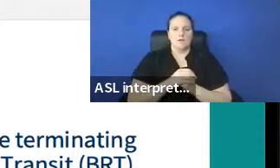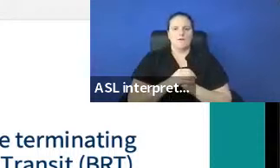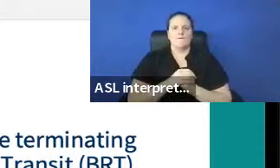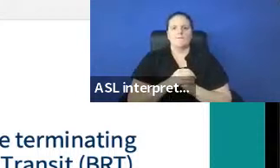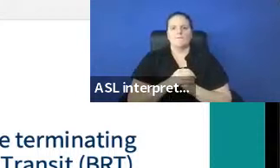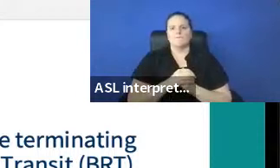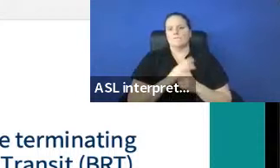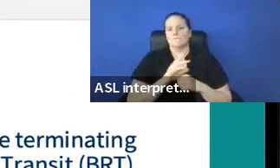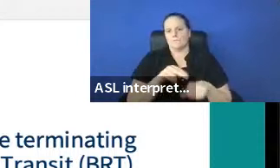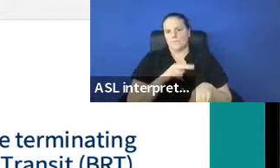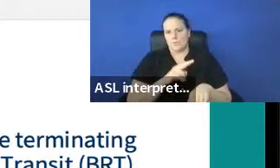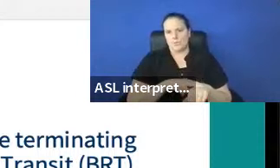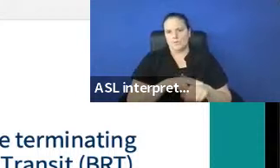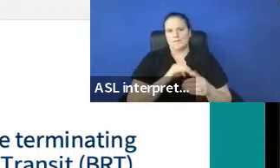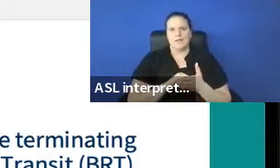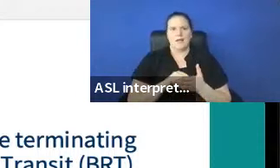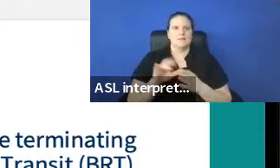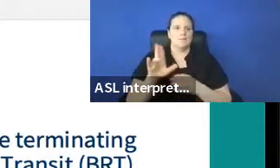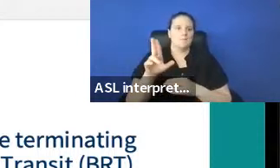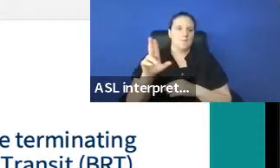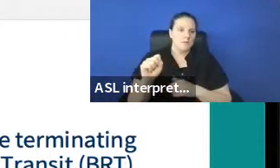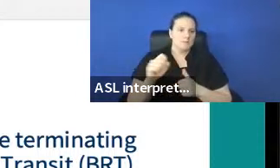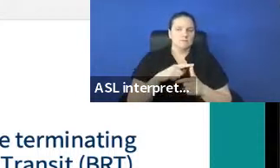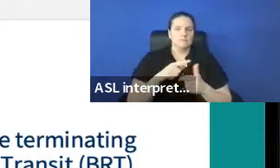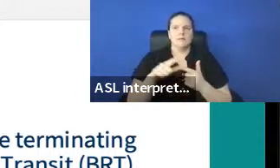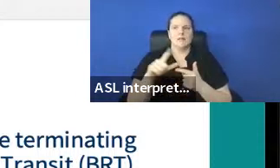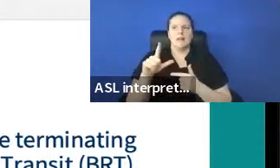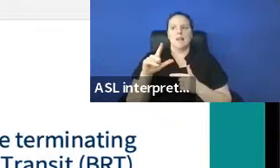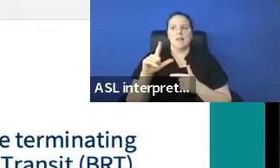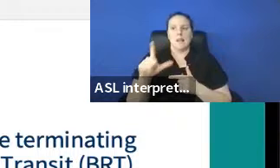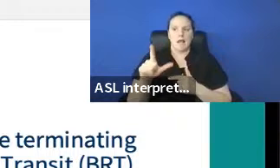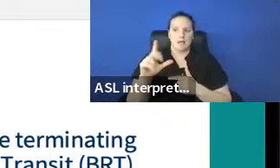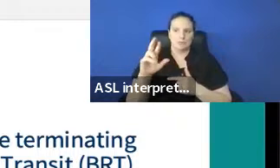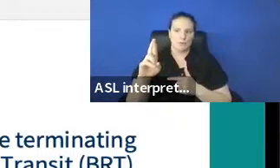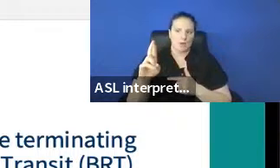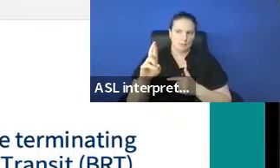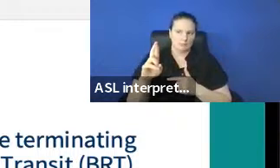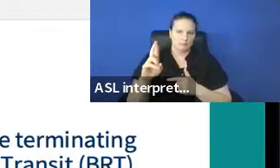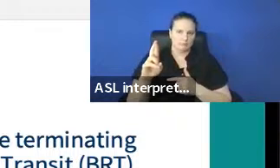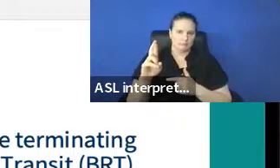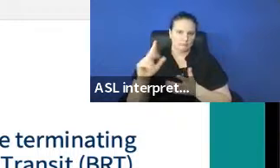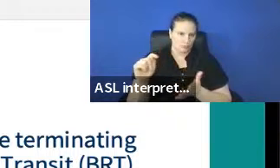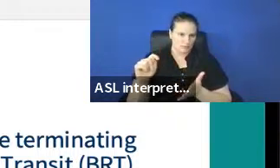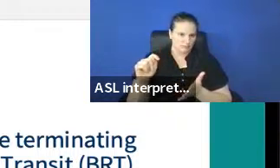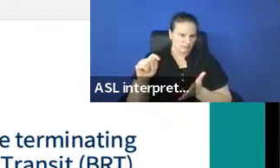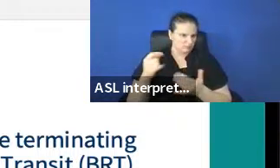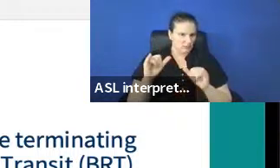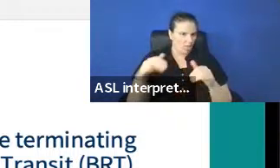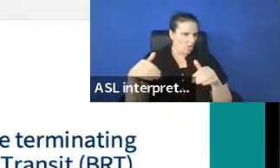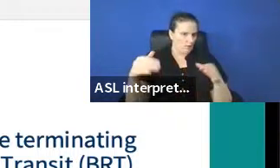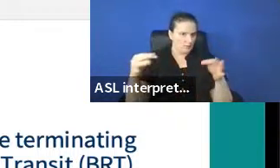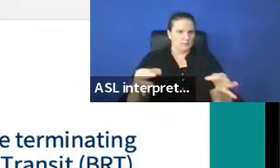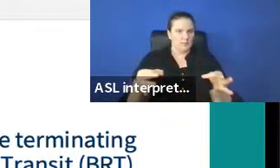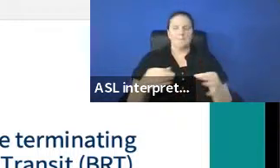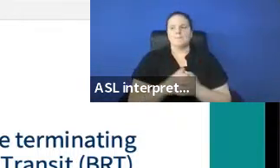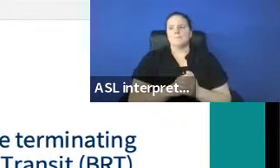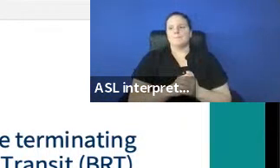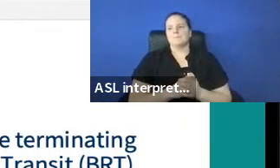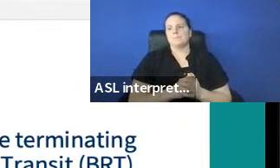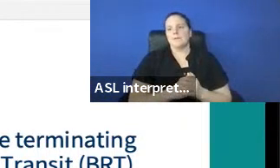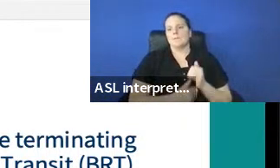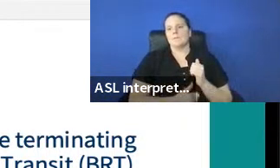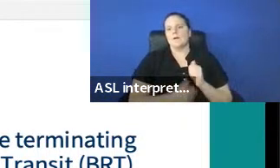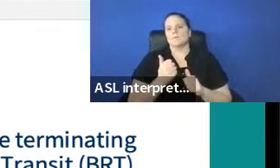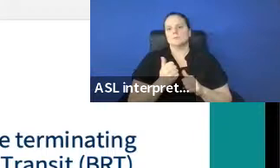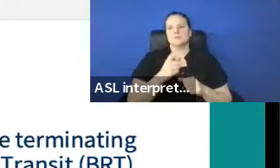be buses, or it could be light rail, still to be determined. Most of the variations, I should say